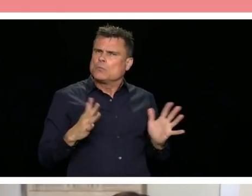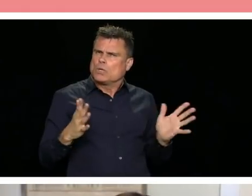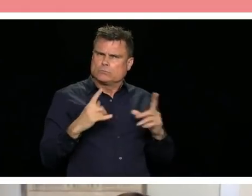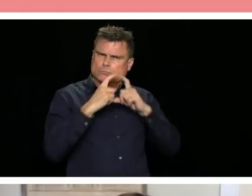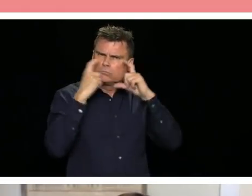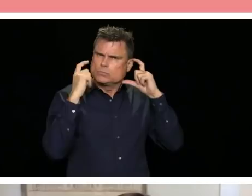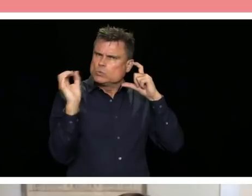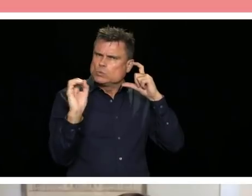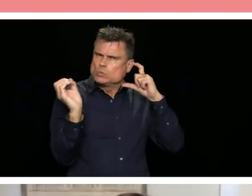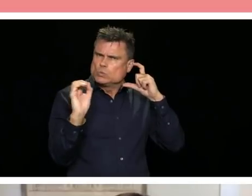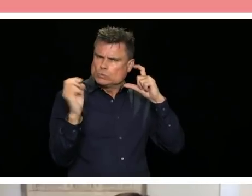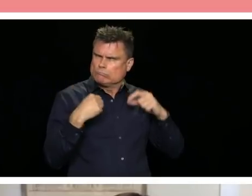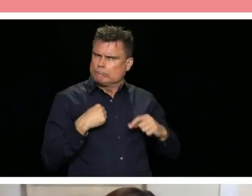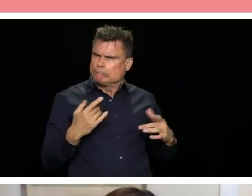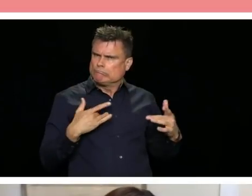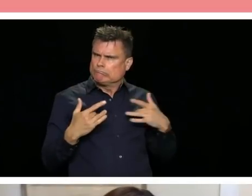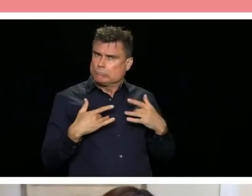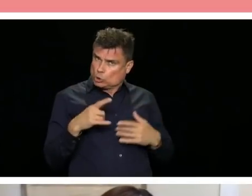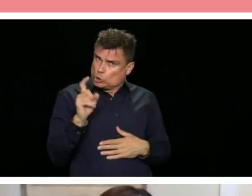the protection of others.